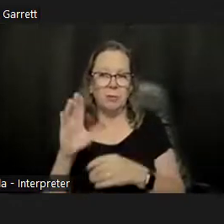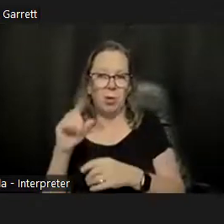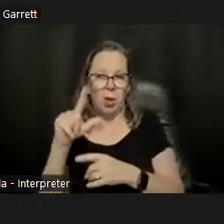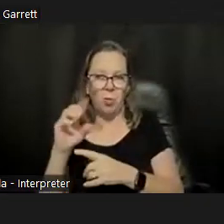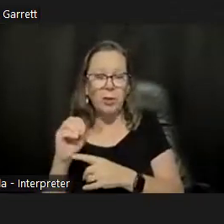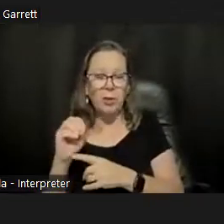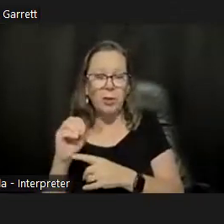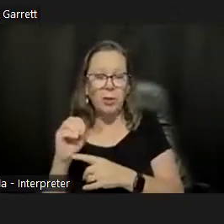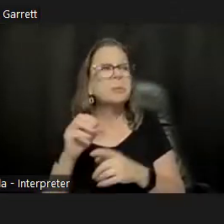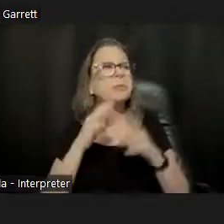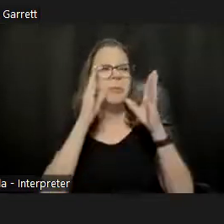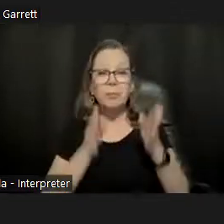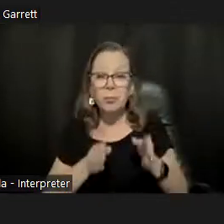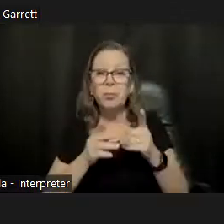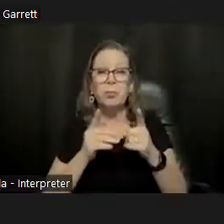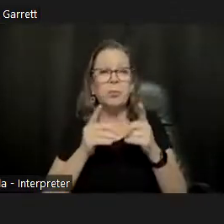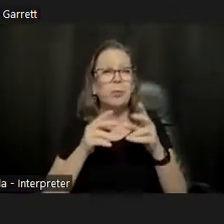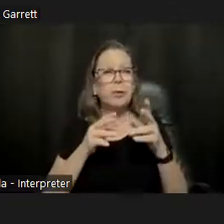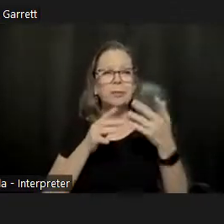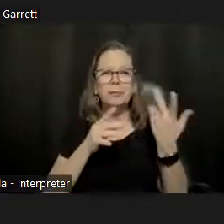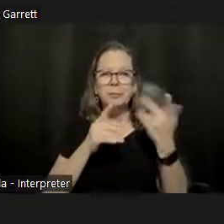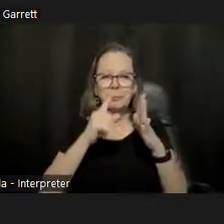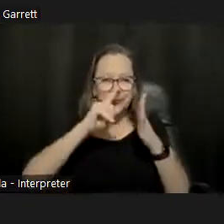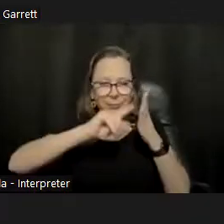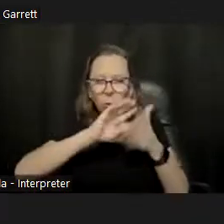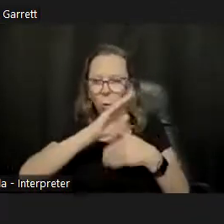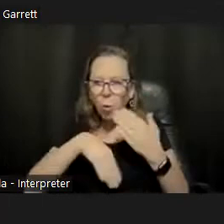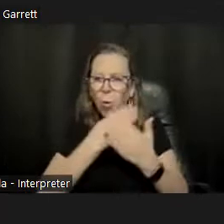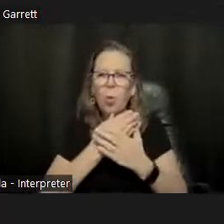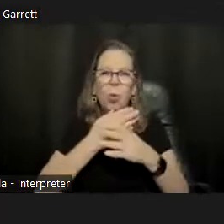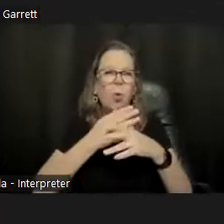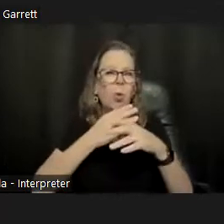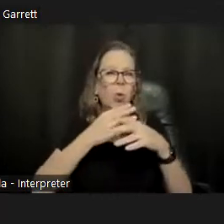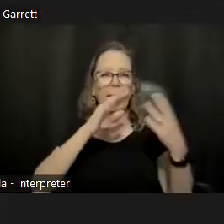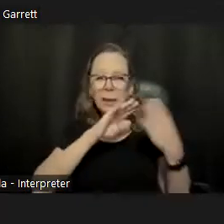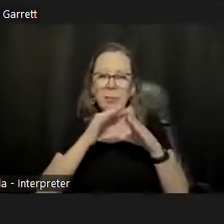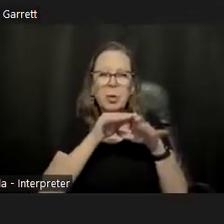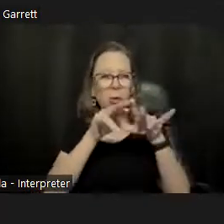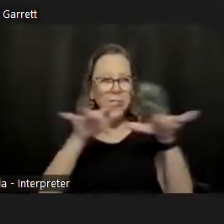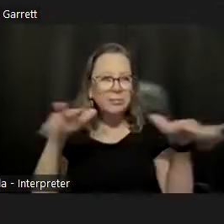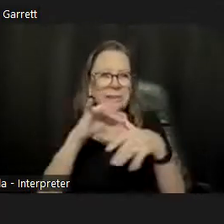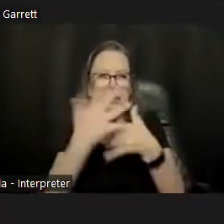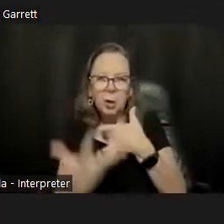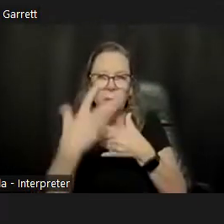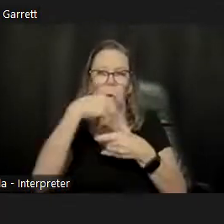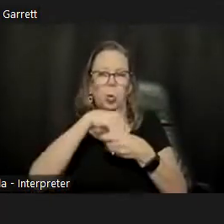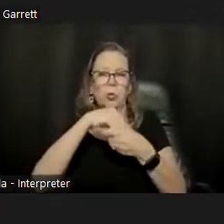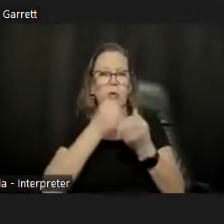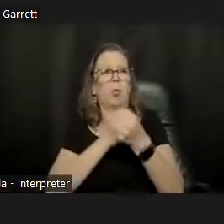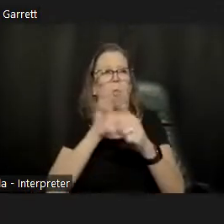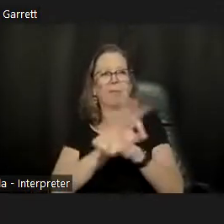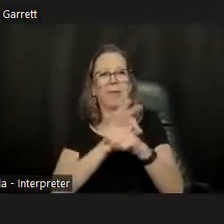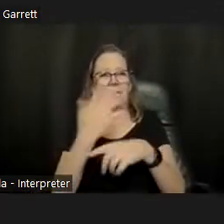Colorado. Somebody looking at that whole community inclusion in our emergency support function 5. And so I'm wondering,